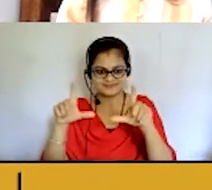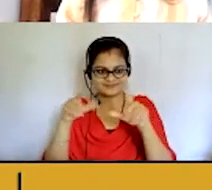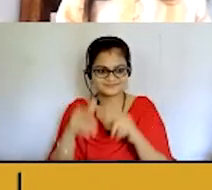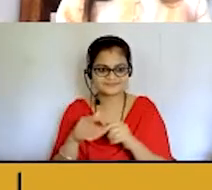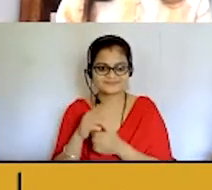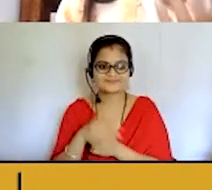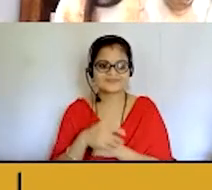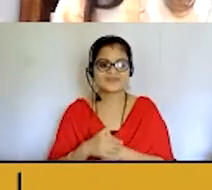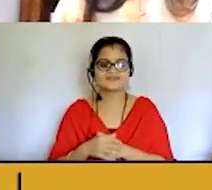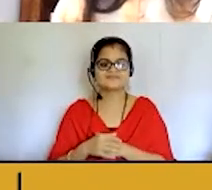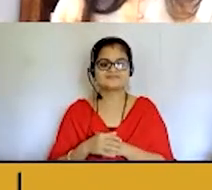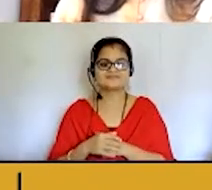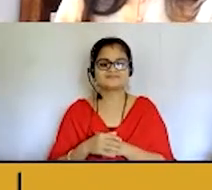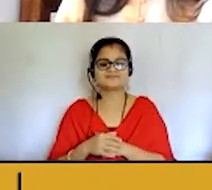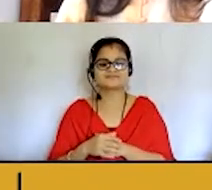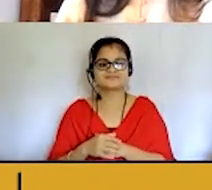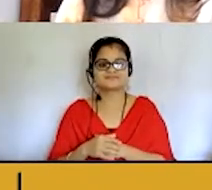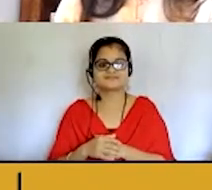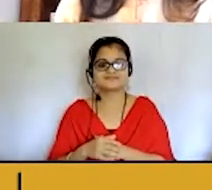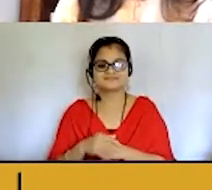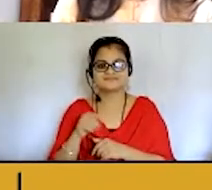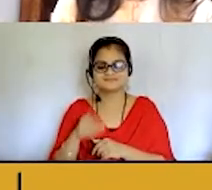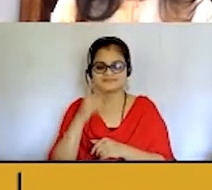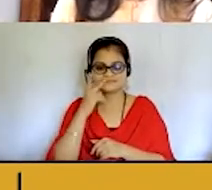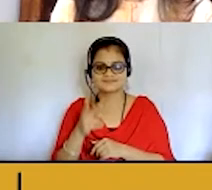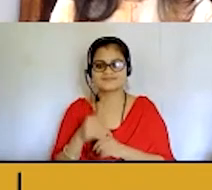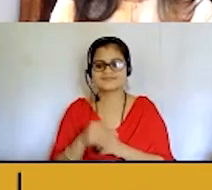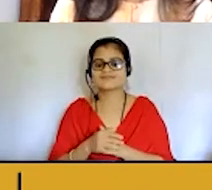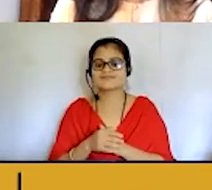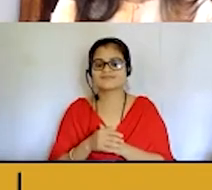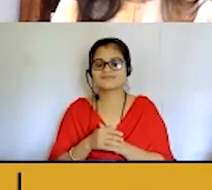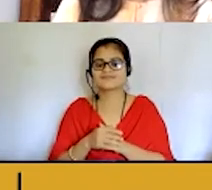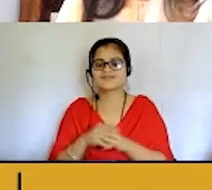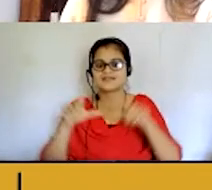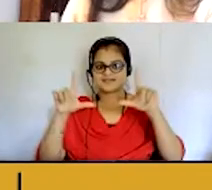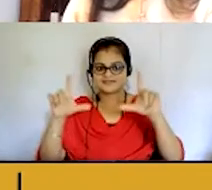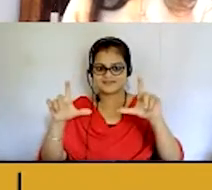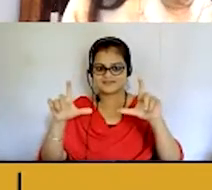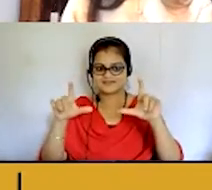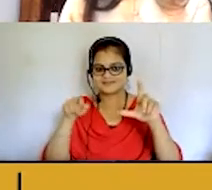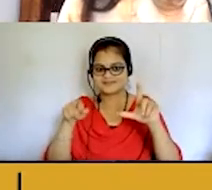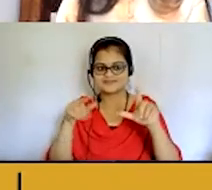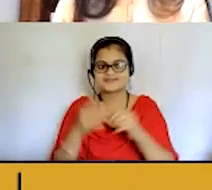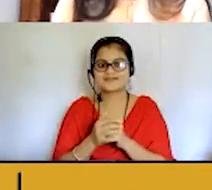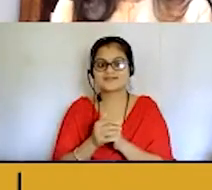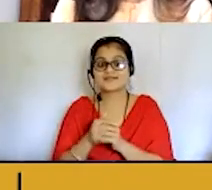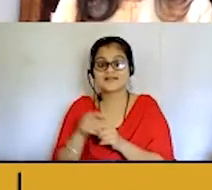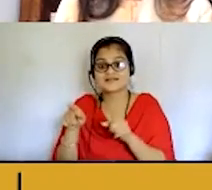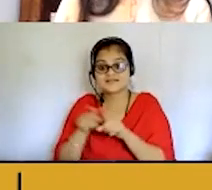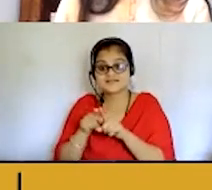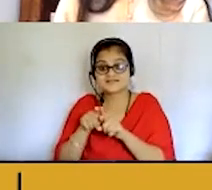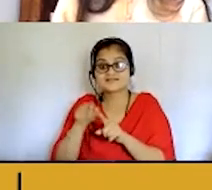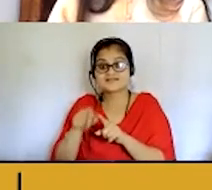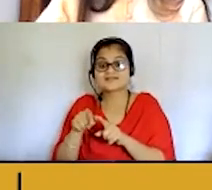section. So what you're seeing on your screens really is a semi-automated portable display unit, which is part of our collection of